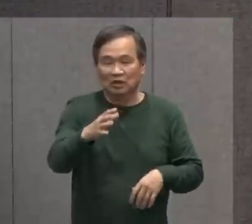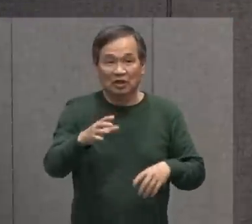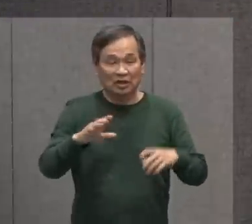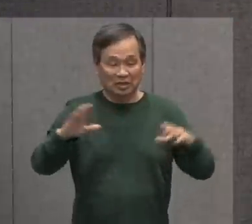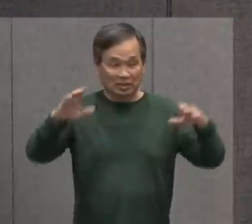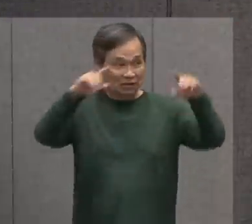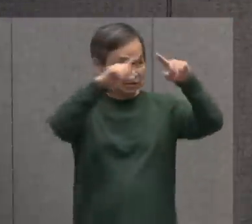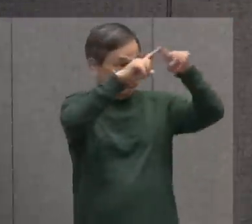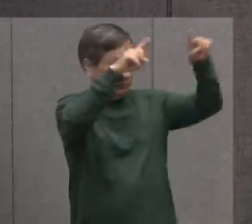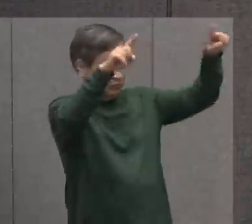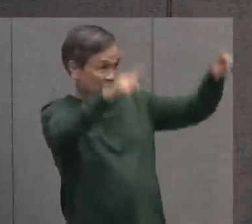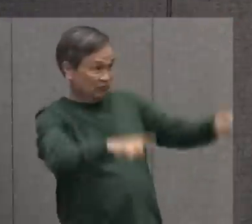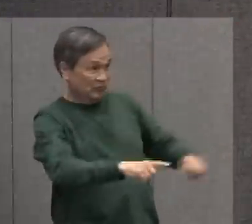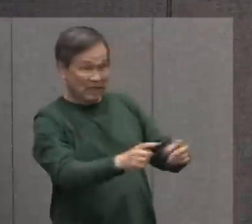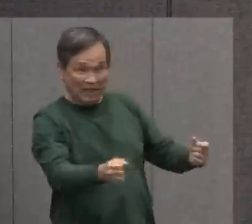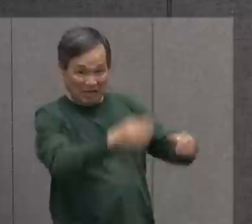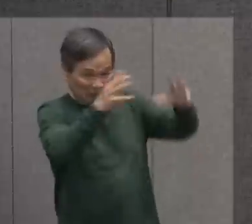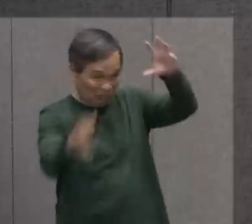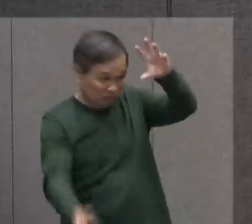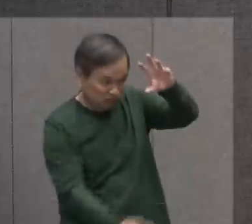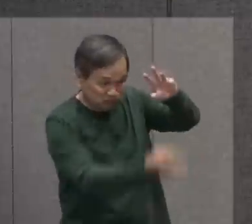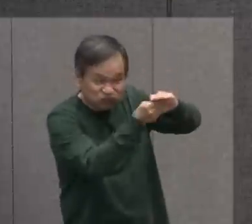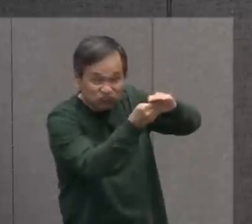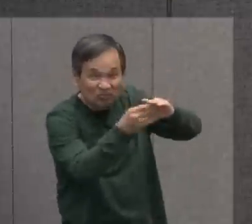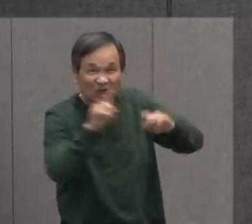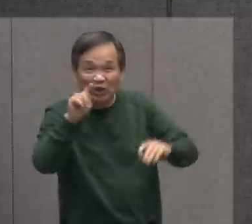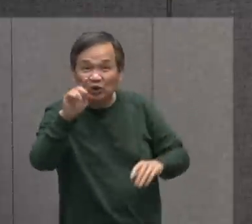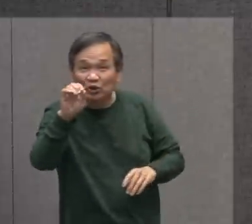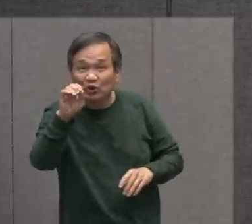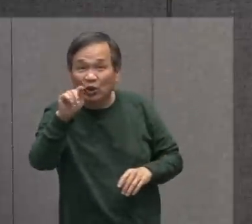6. So,